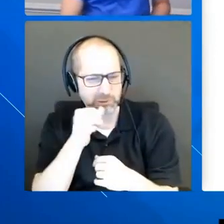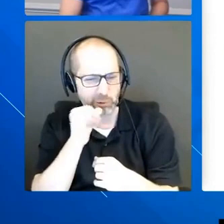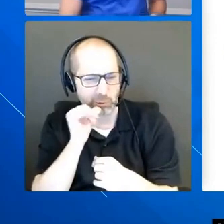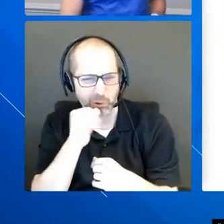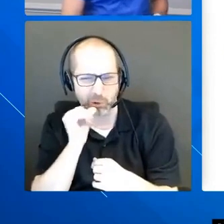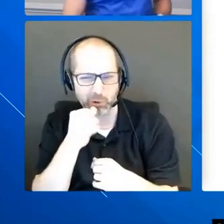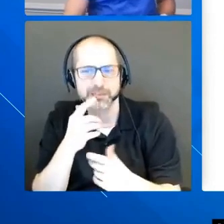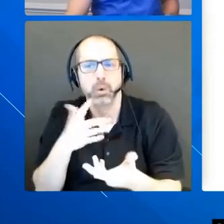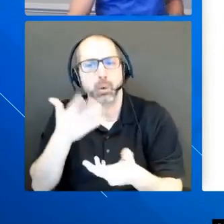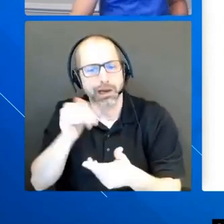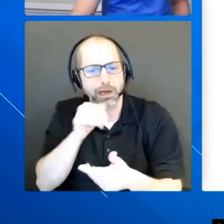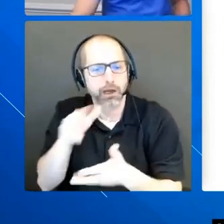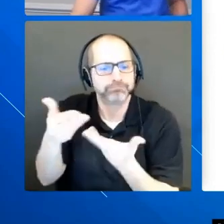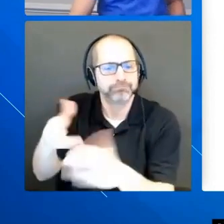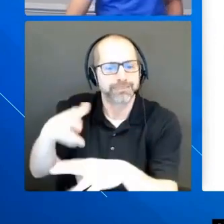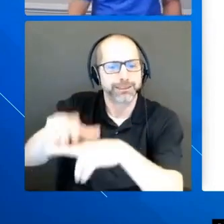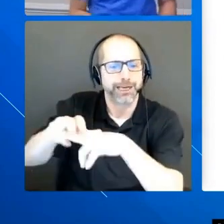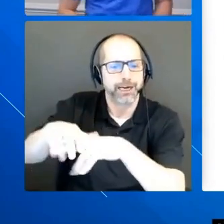share a glass of champagne.